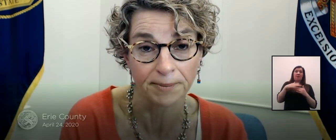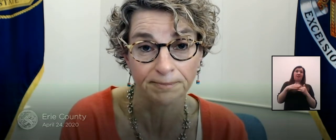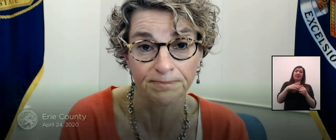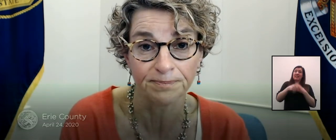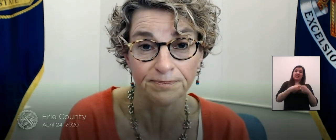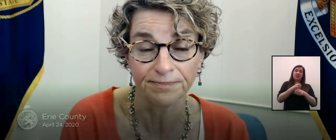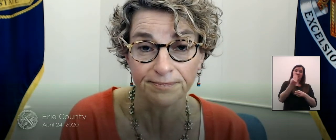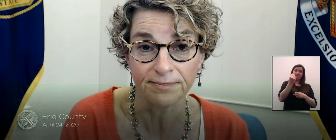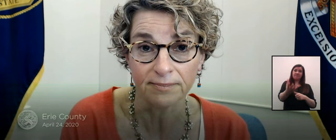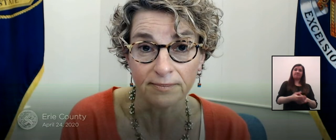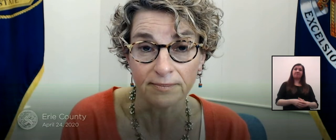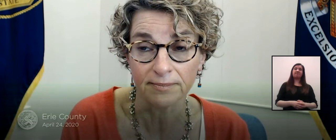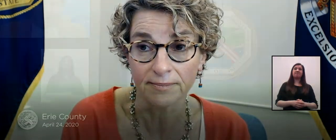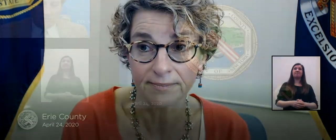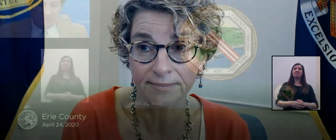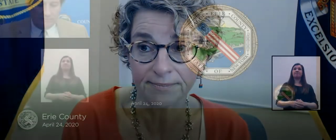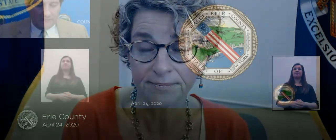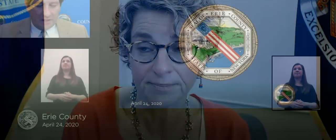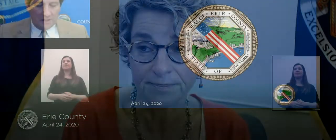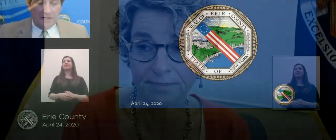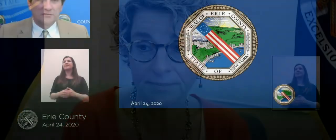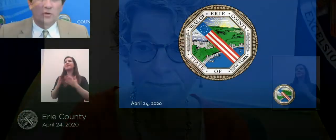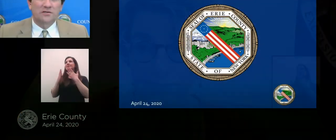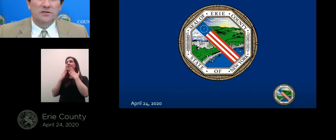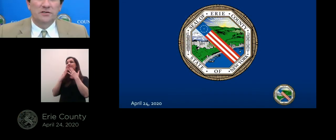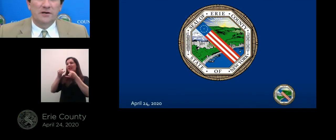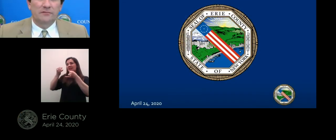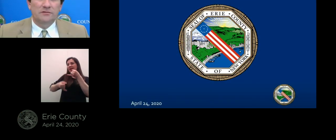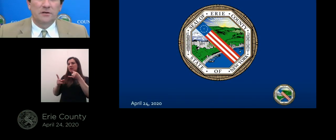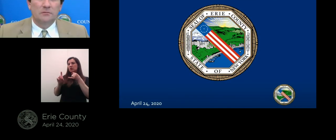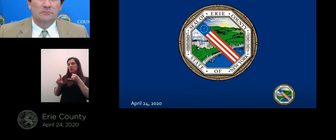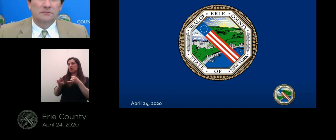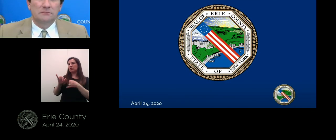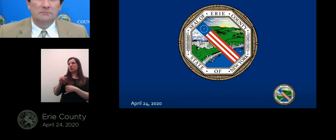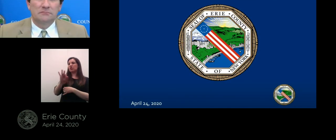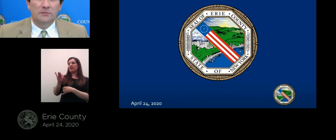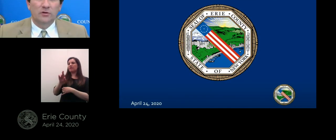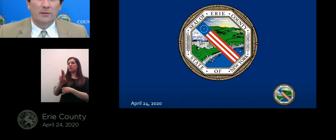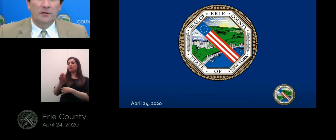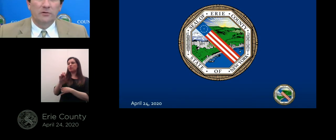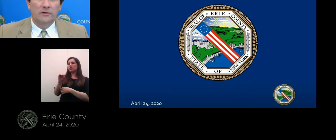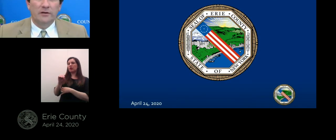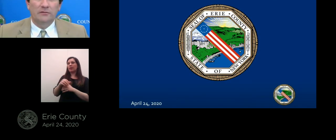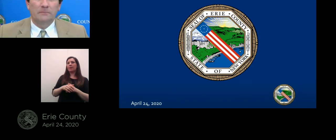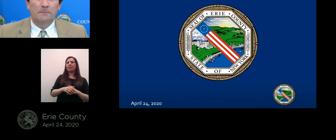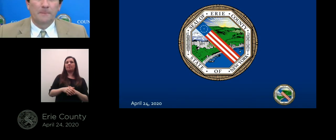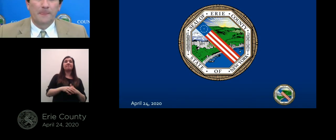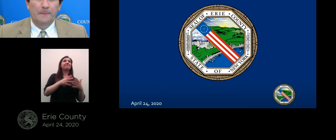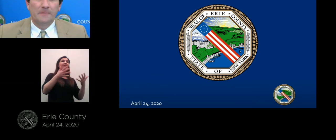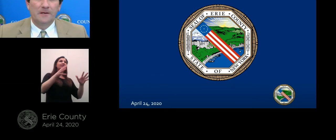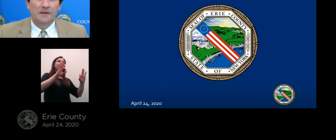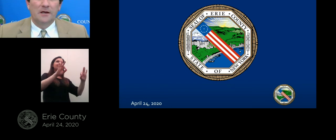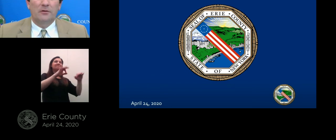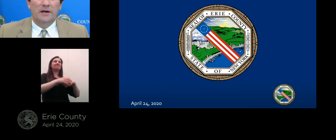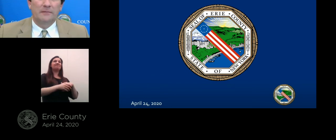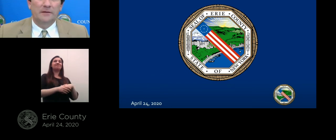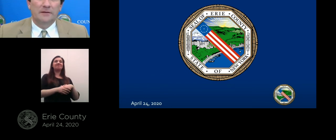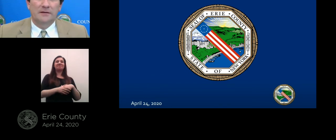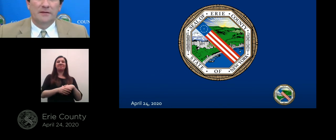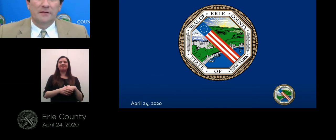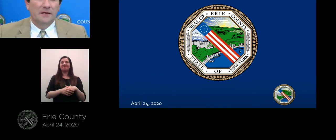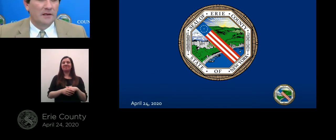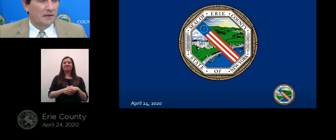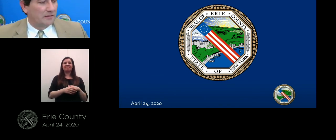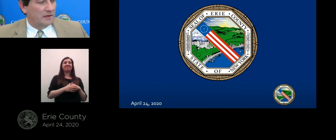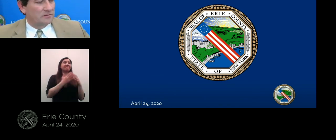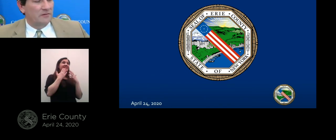more. Thank you, Doctor. Thank you. Last question to Jeff Russo, WKBW. I'm all set, County Exec. All right. I'm all set. Thank